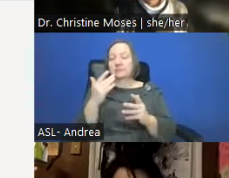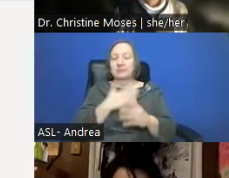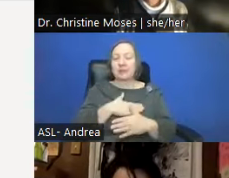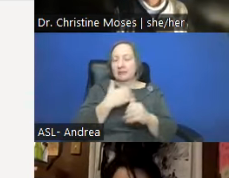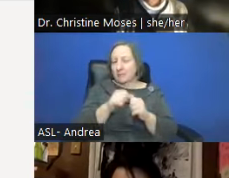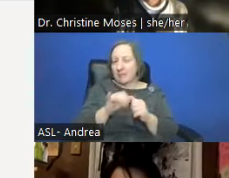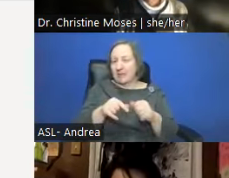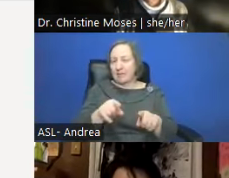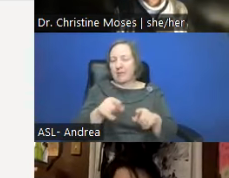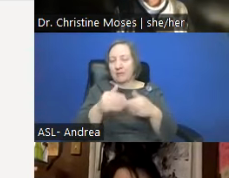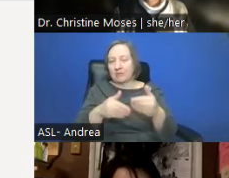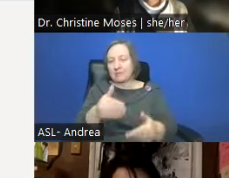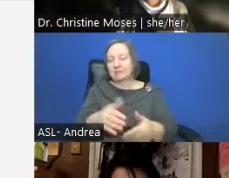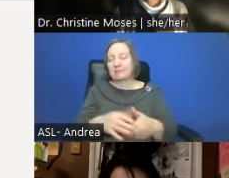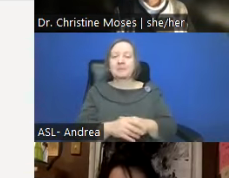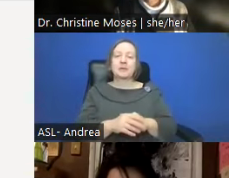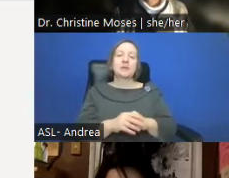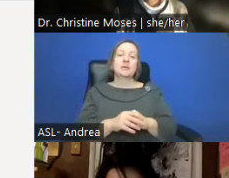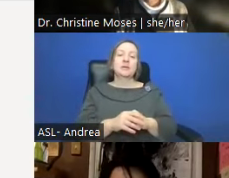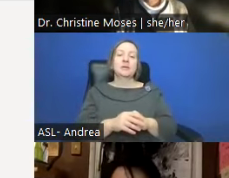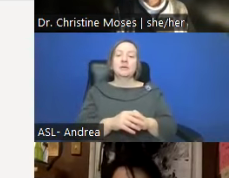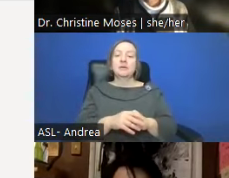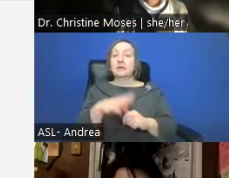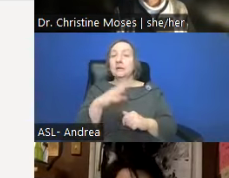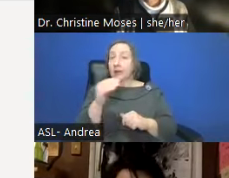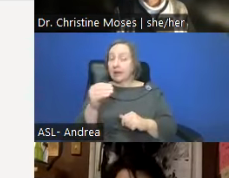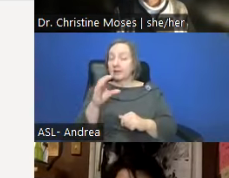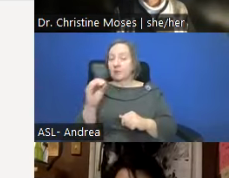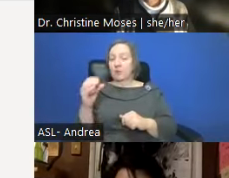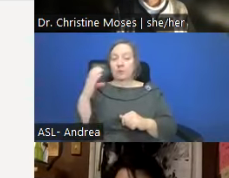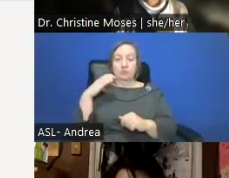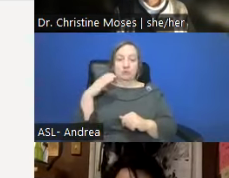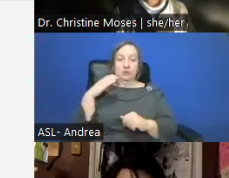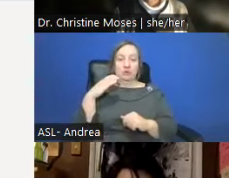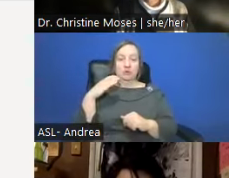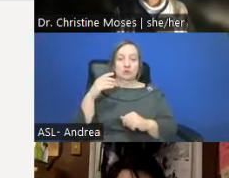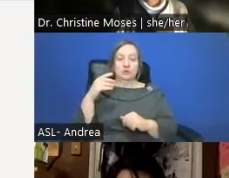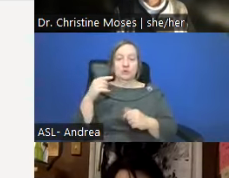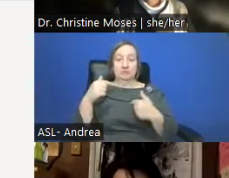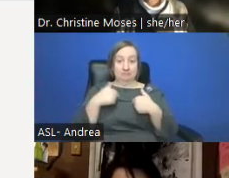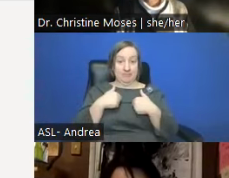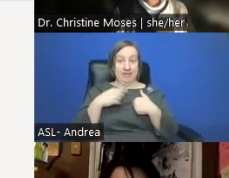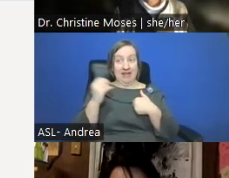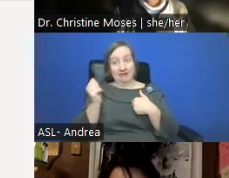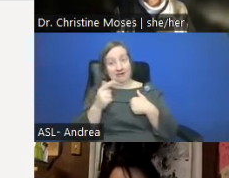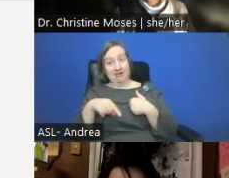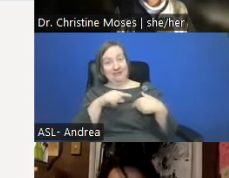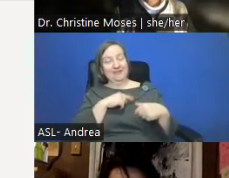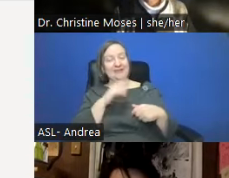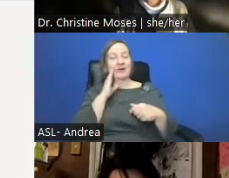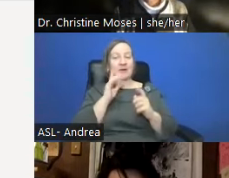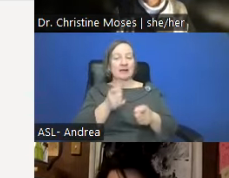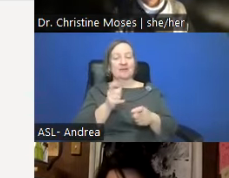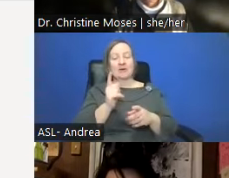when we're going through this. And the co-chairs, yours truly, all of us, will be giving a